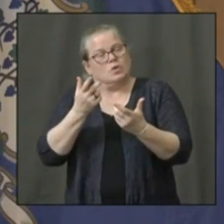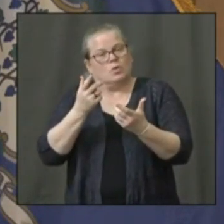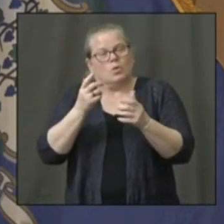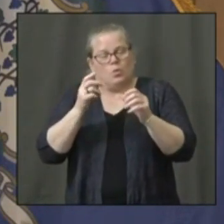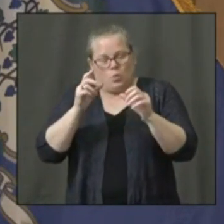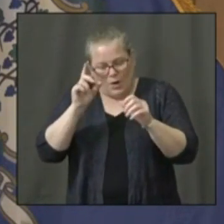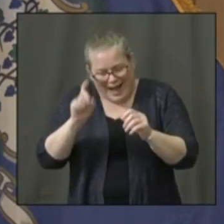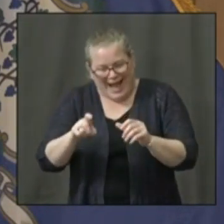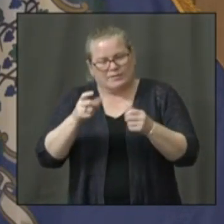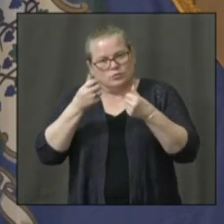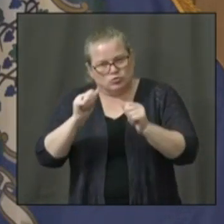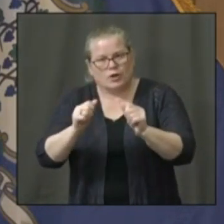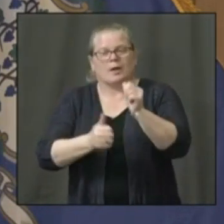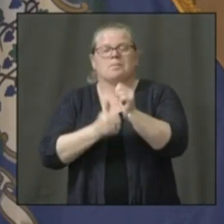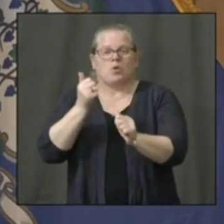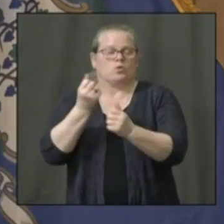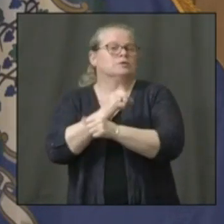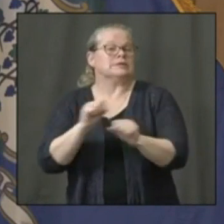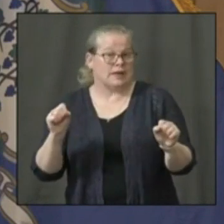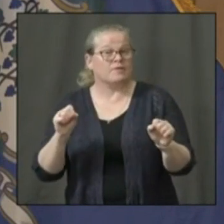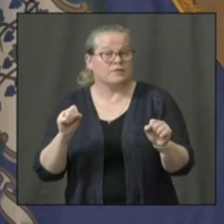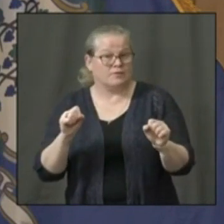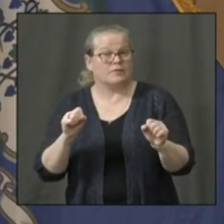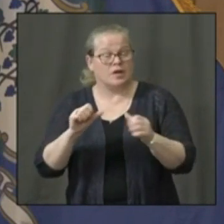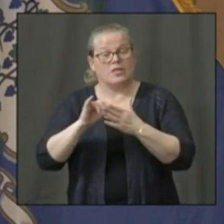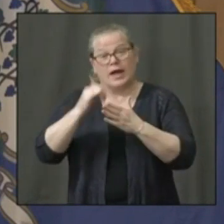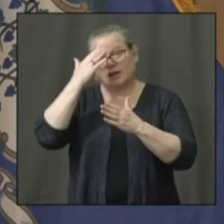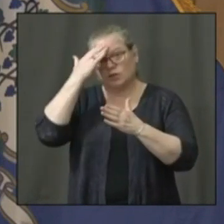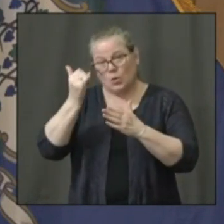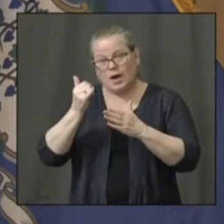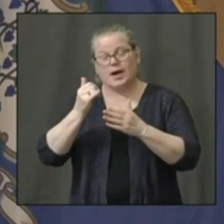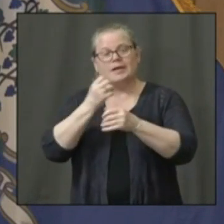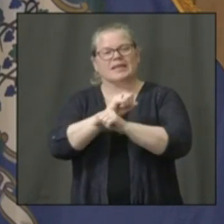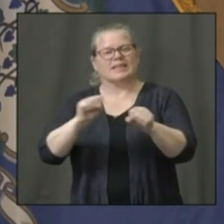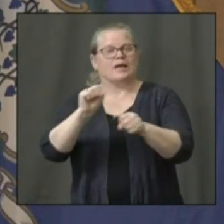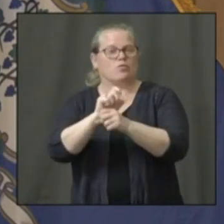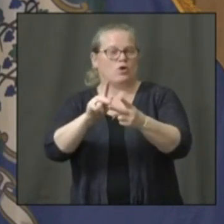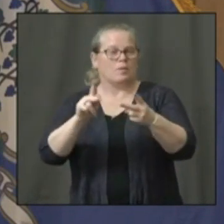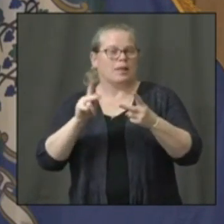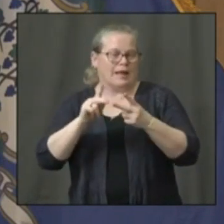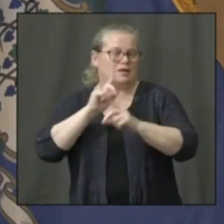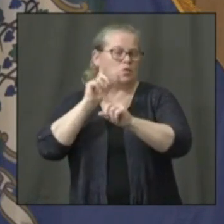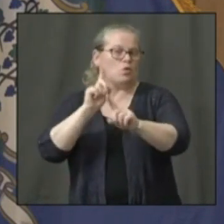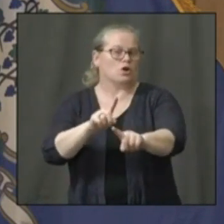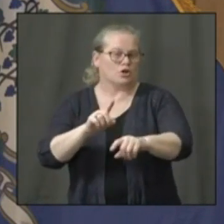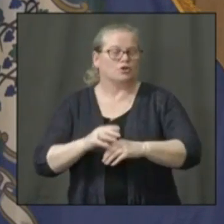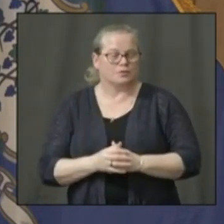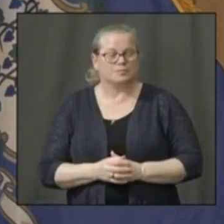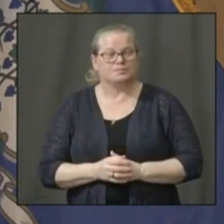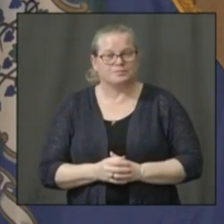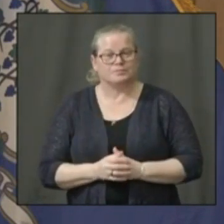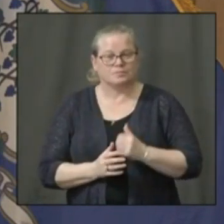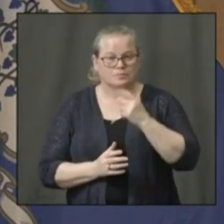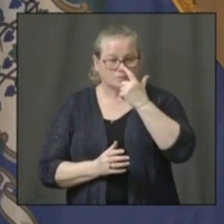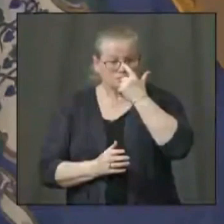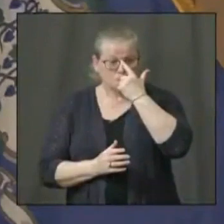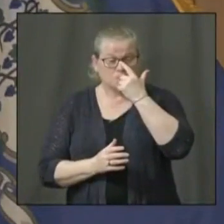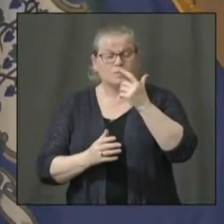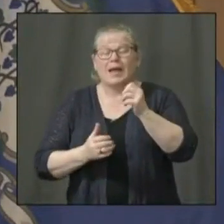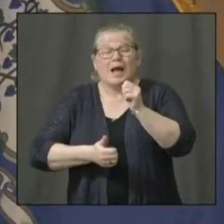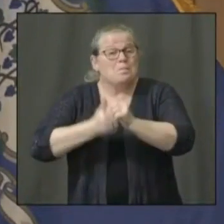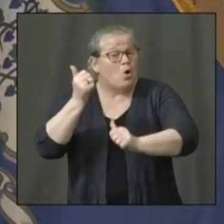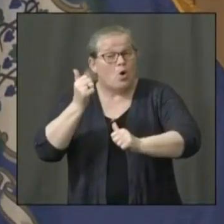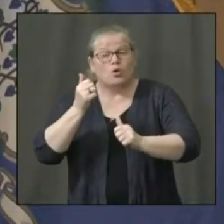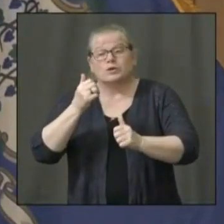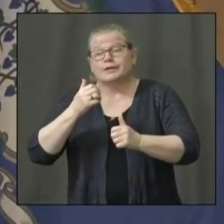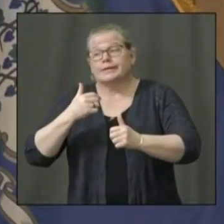in the safest way possible, and that's why we did our safe workplaces order. And most of it is things everybody's